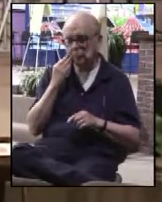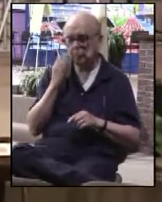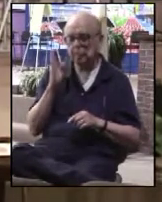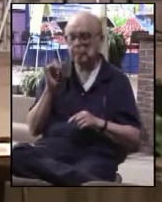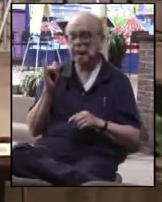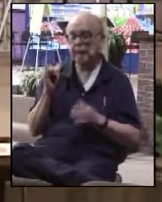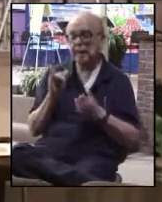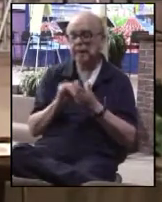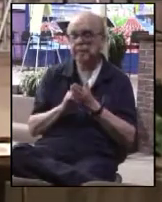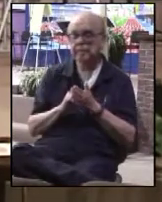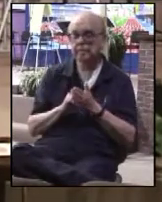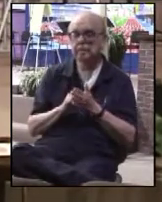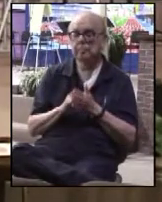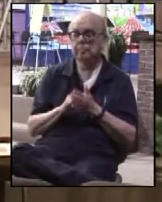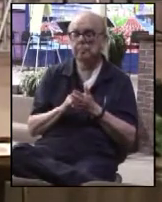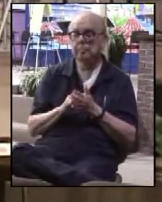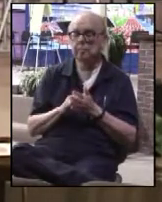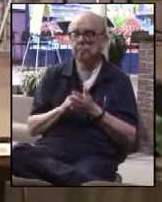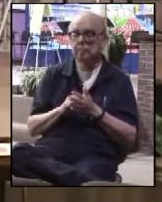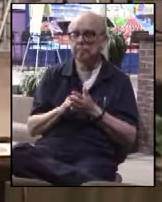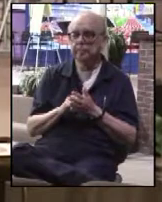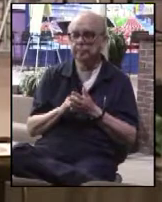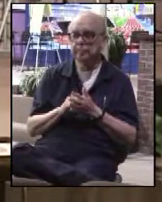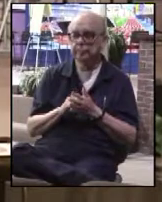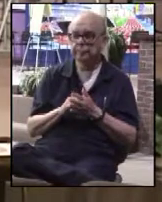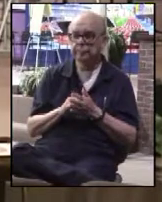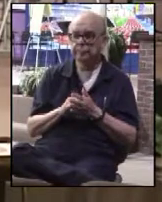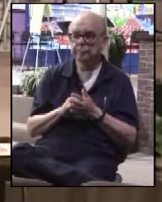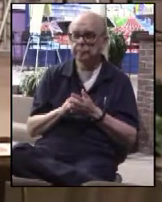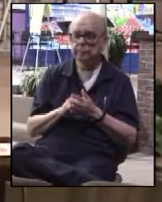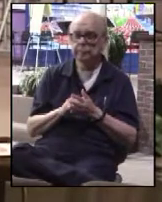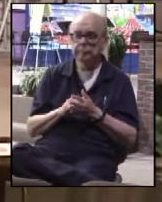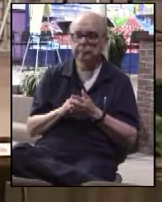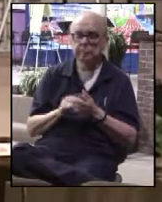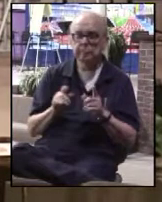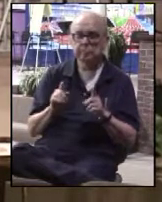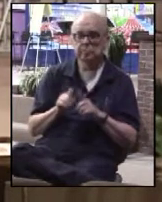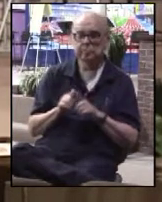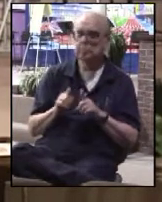it's like